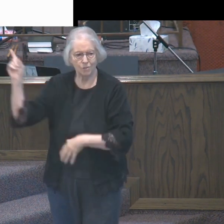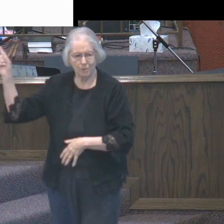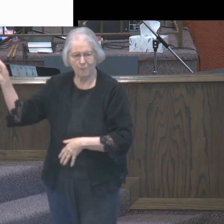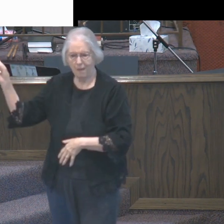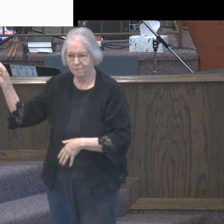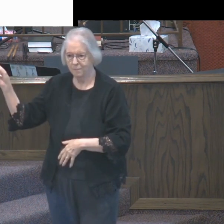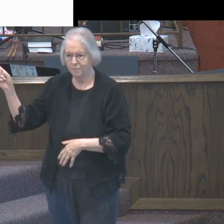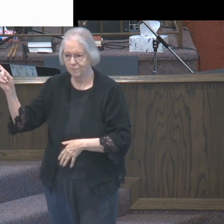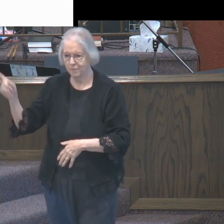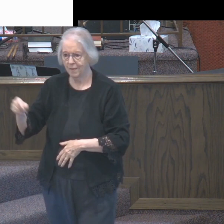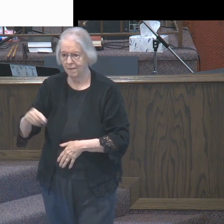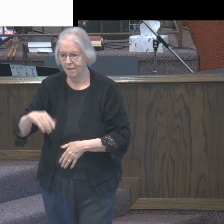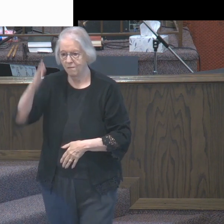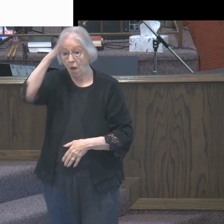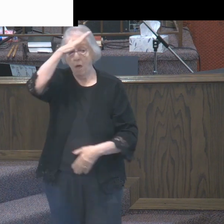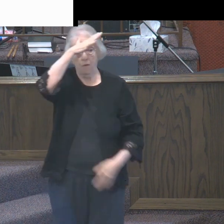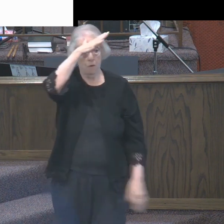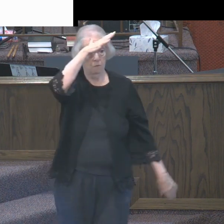Father,